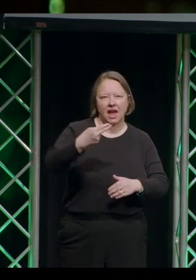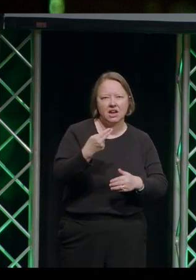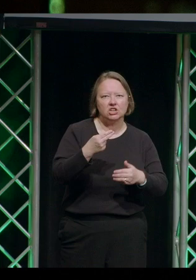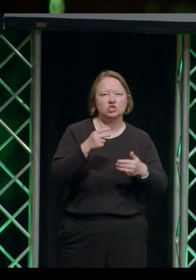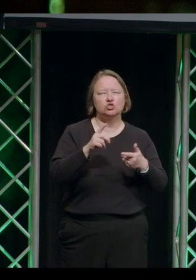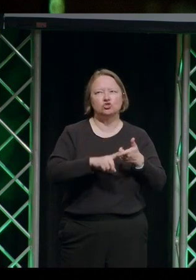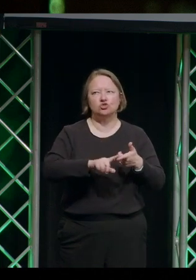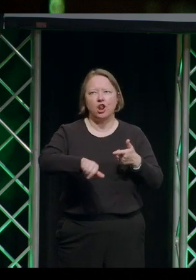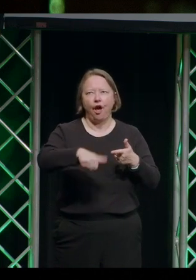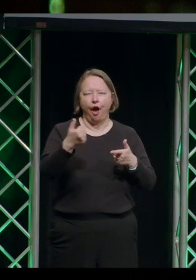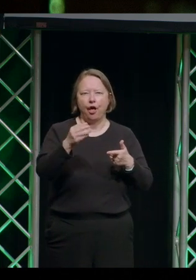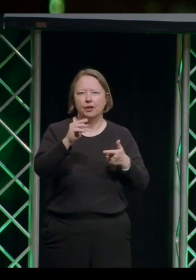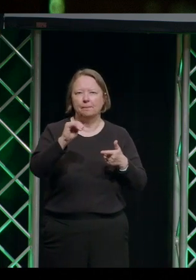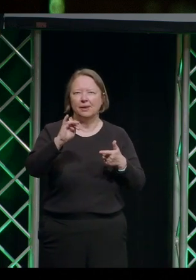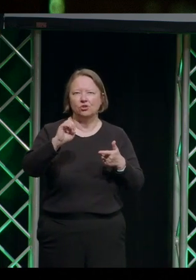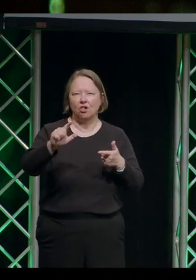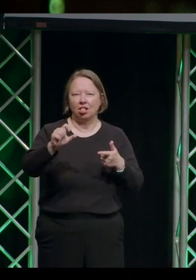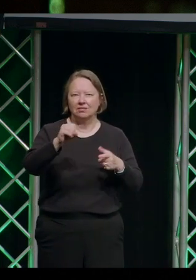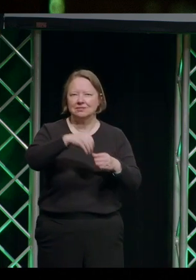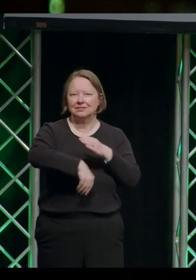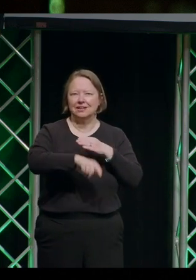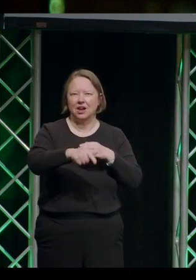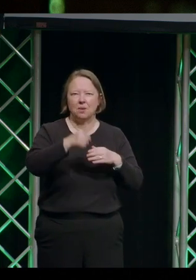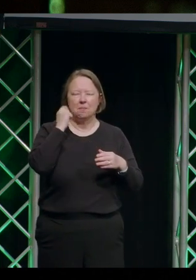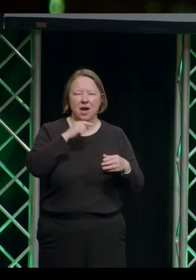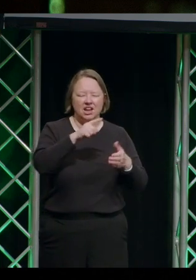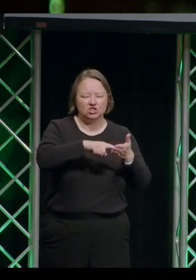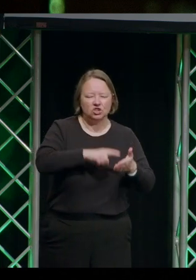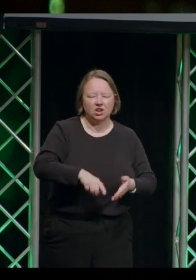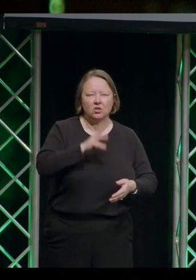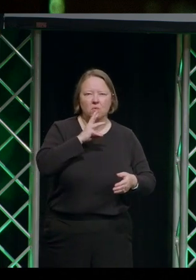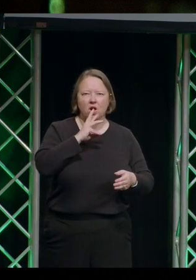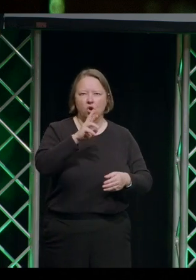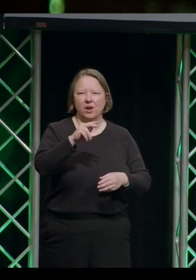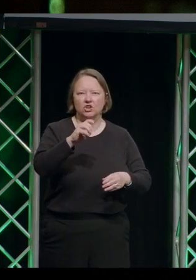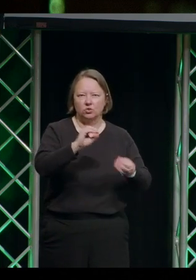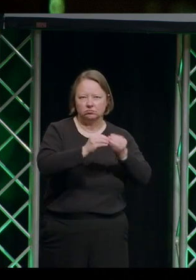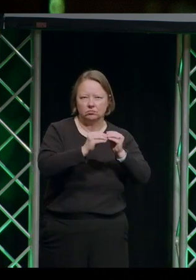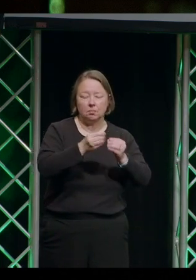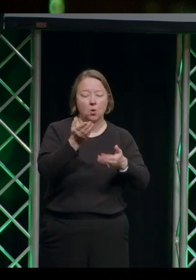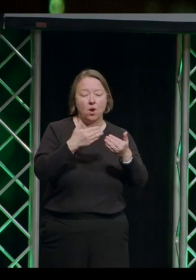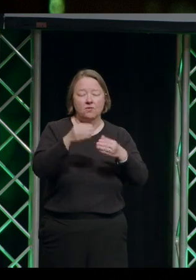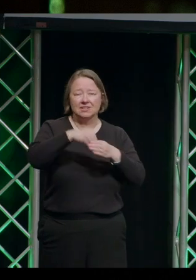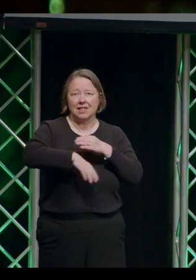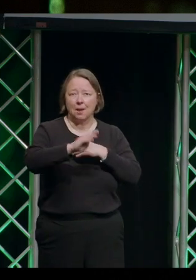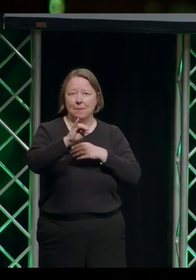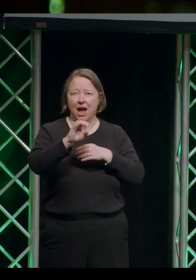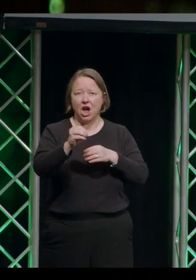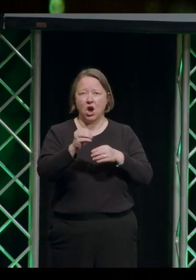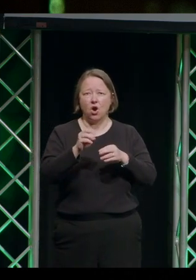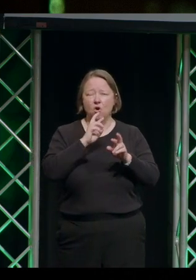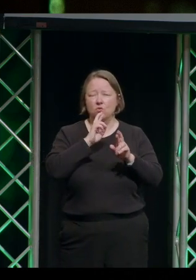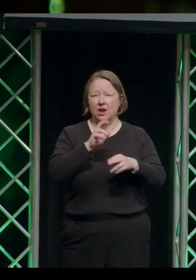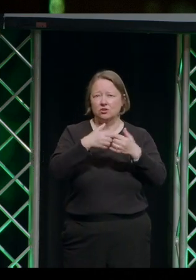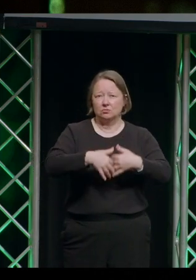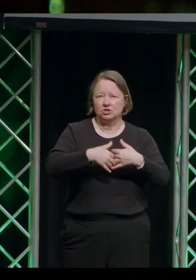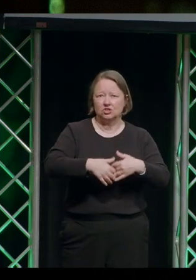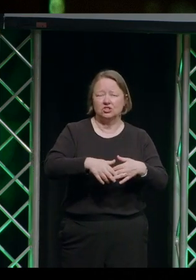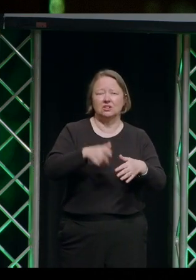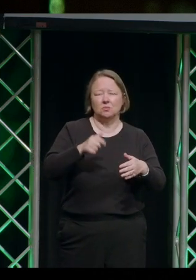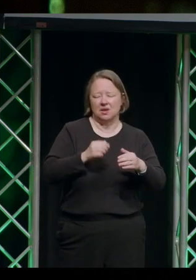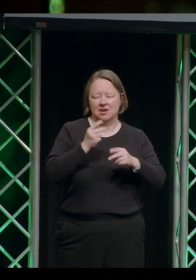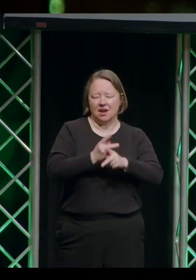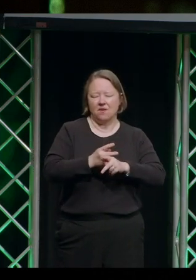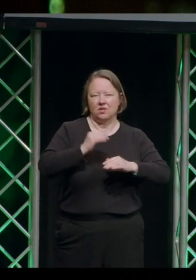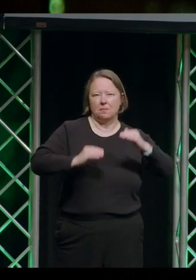and other minerals inside of there by changing the water ratios. But otherwise, whatever is in the bioreactor will be carefully balanced. And so we're not using more